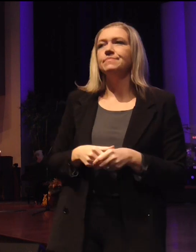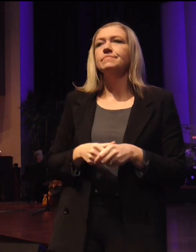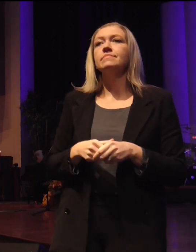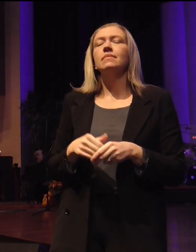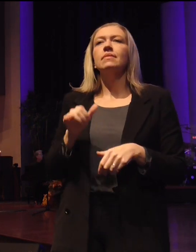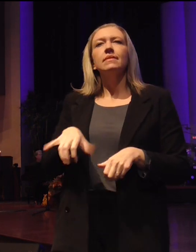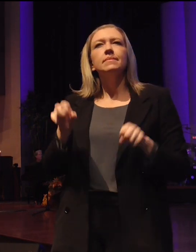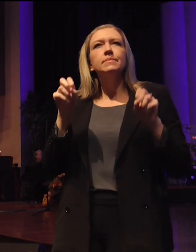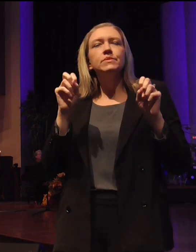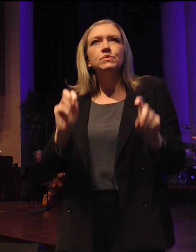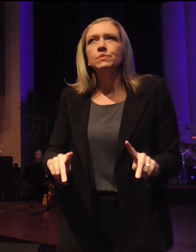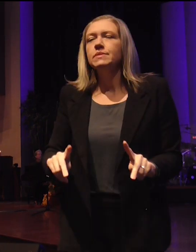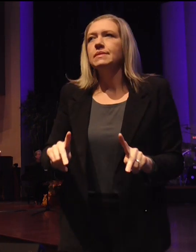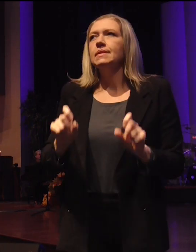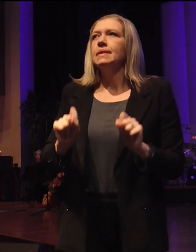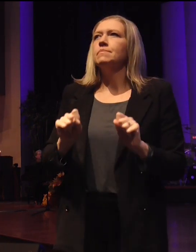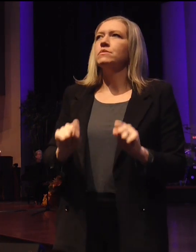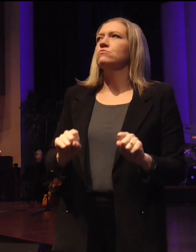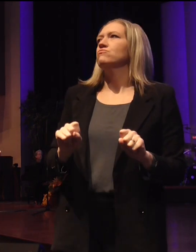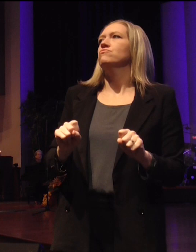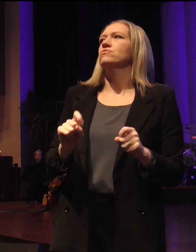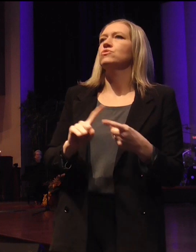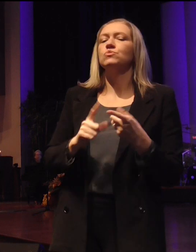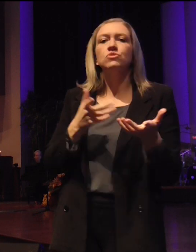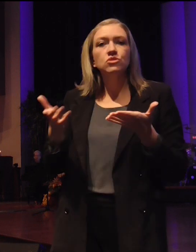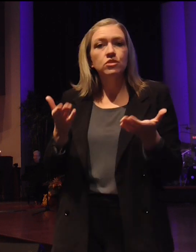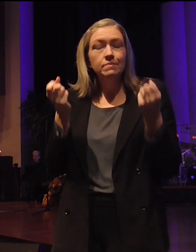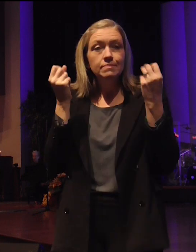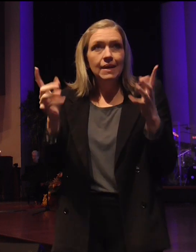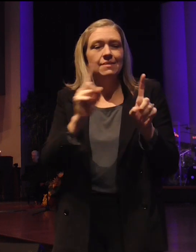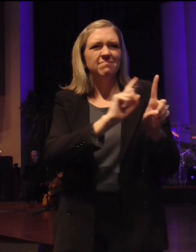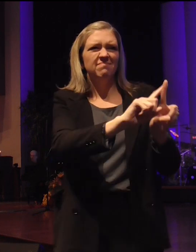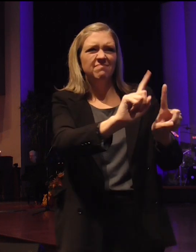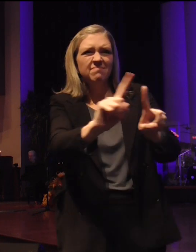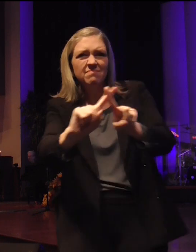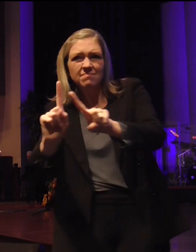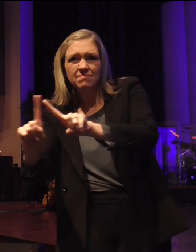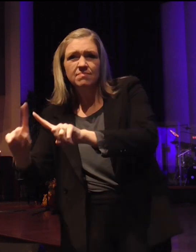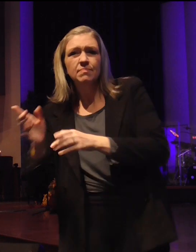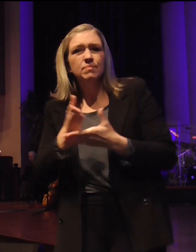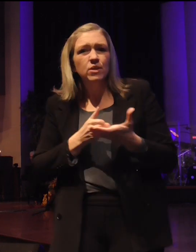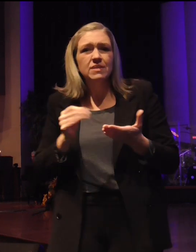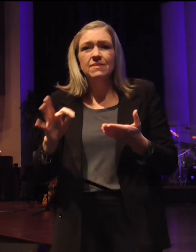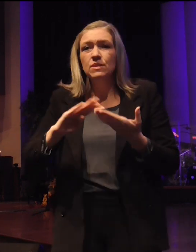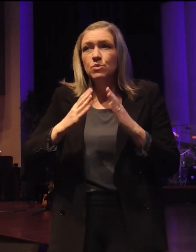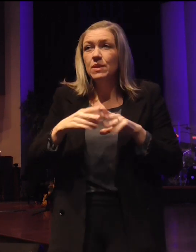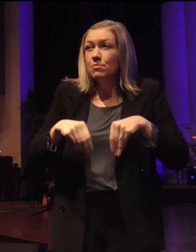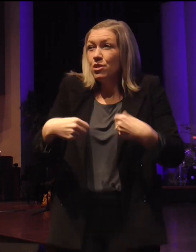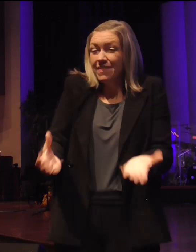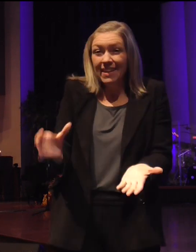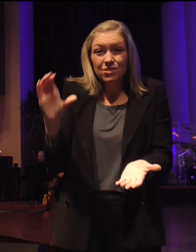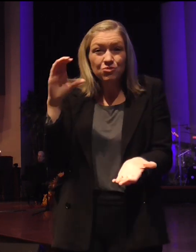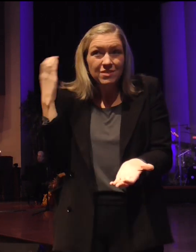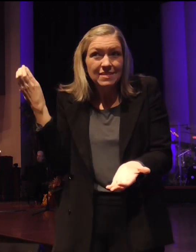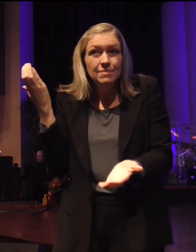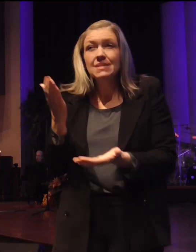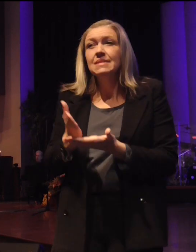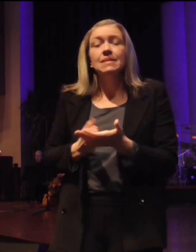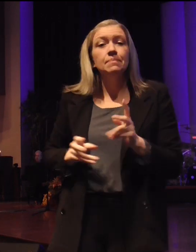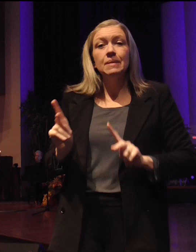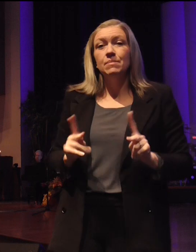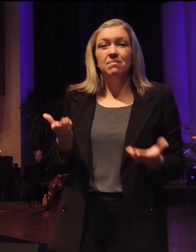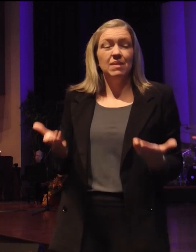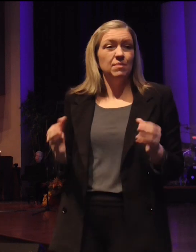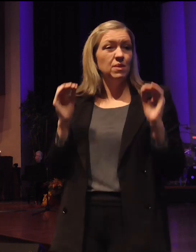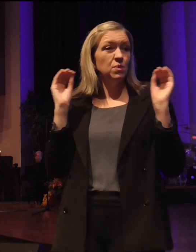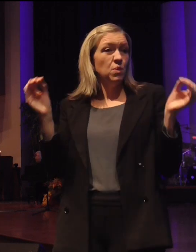the opportunity to be able to serve so many different areas in the community and provide Christmas to some people who never